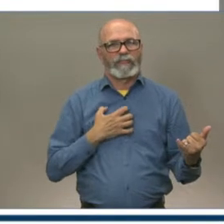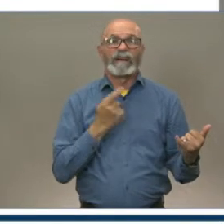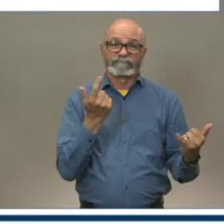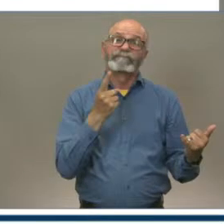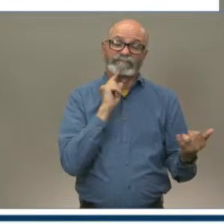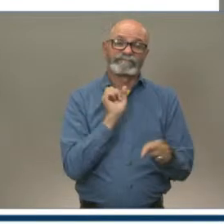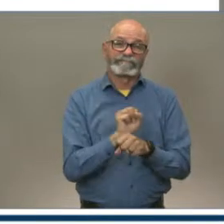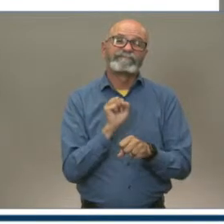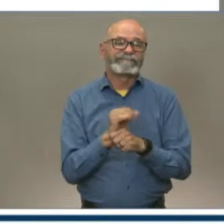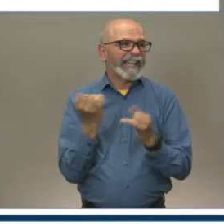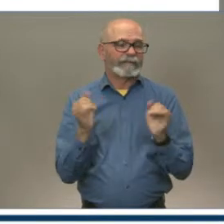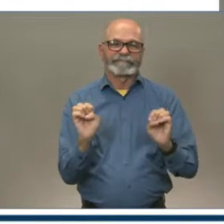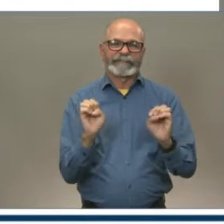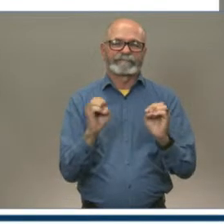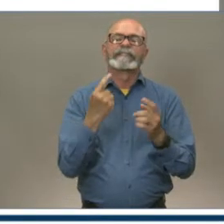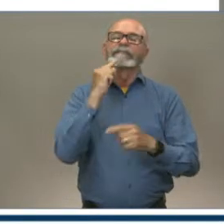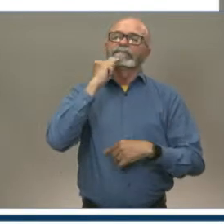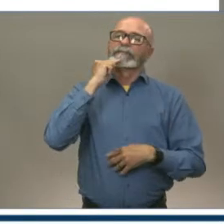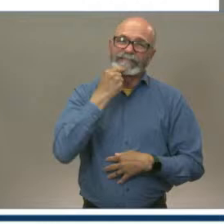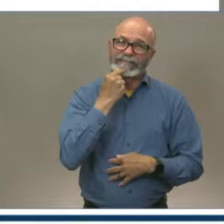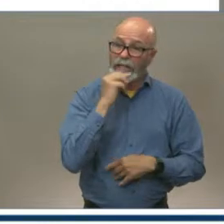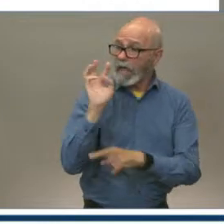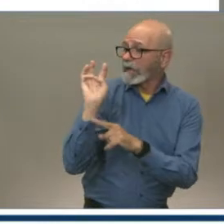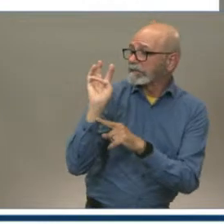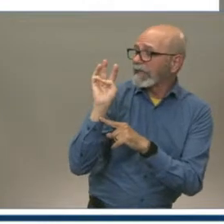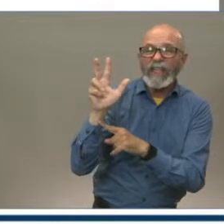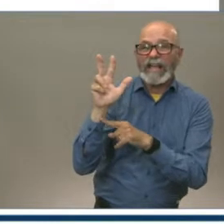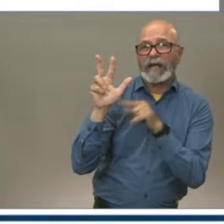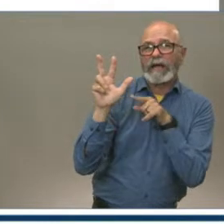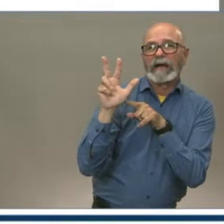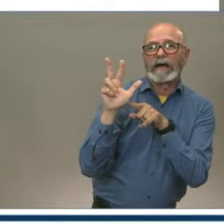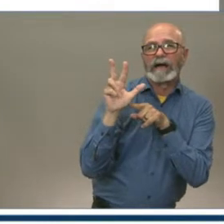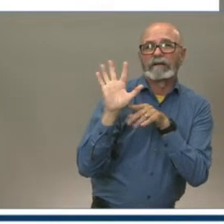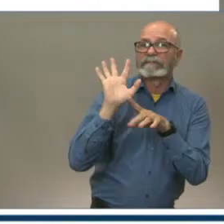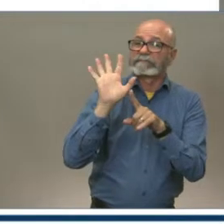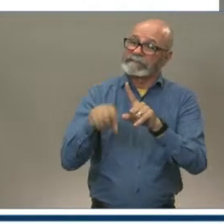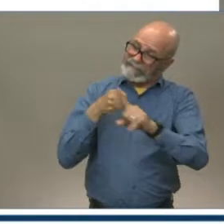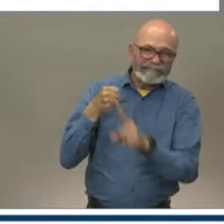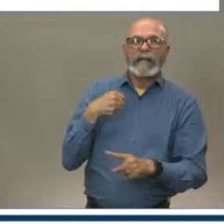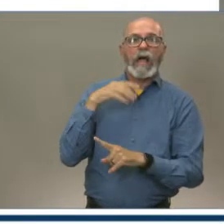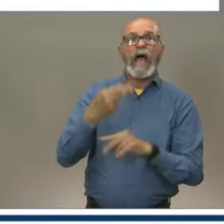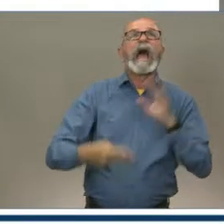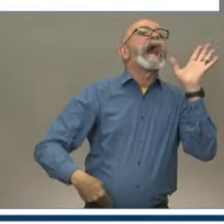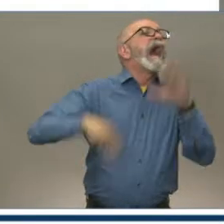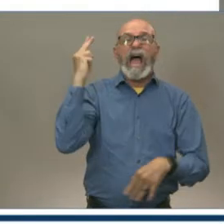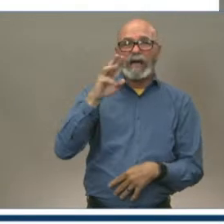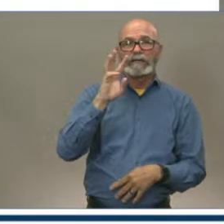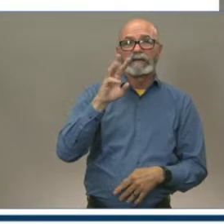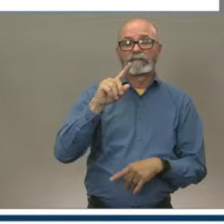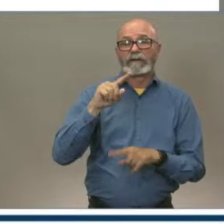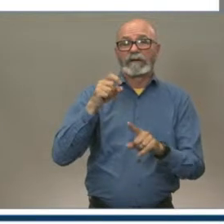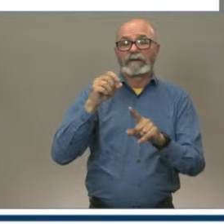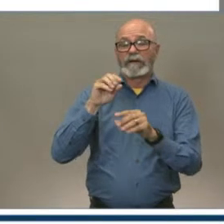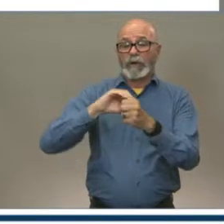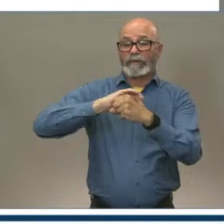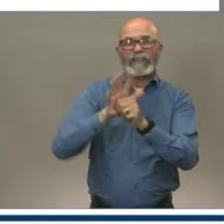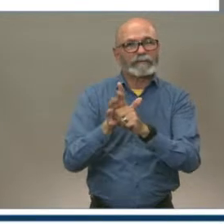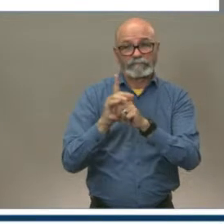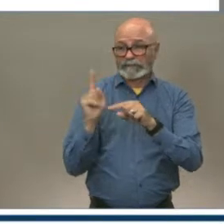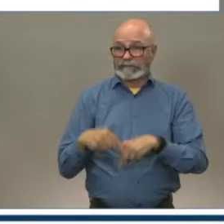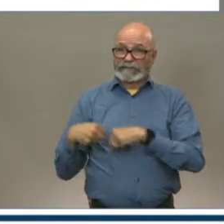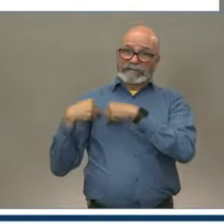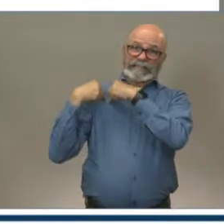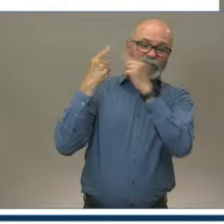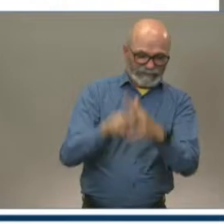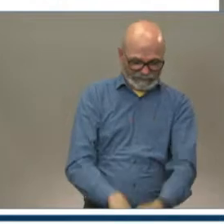is. 63 cases is the highest number of daily cases we've reported since the pandemic began. and I expect